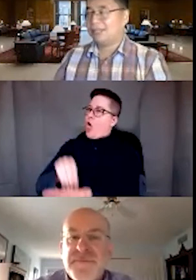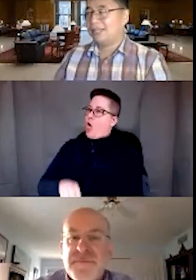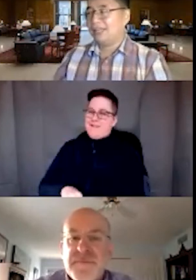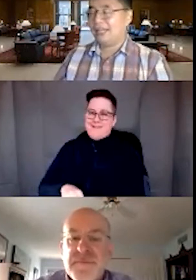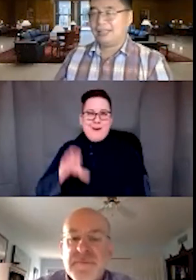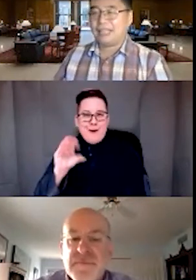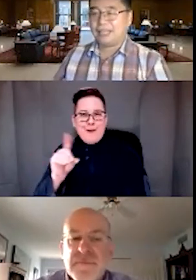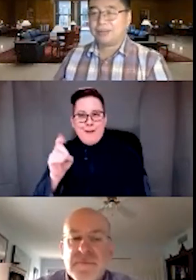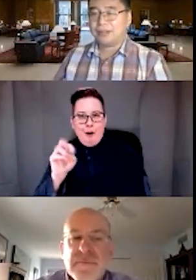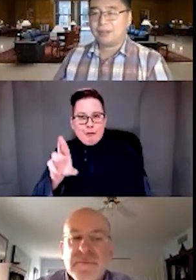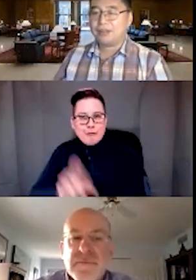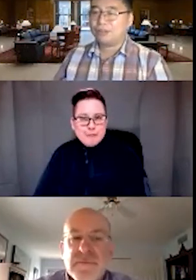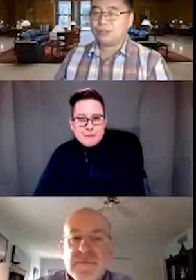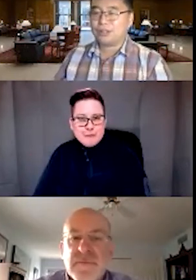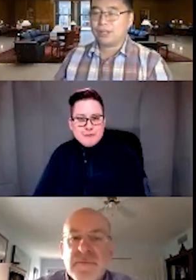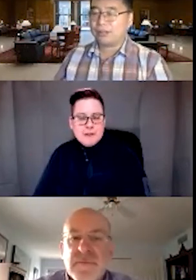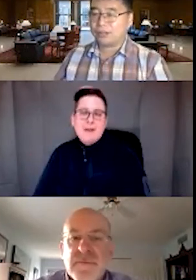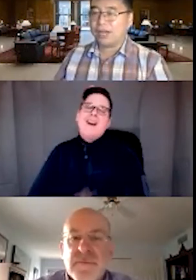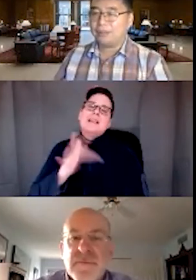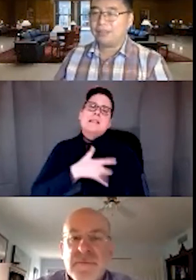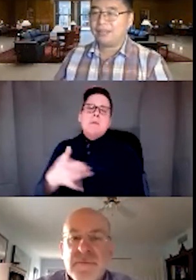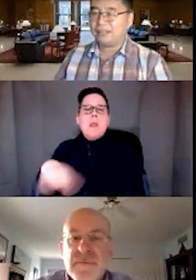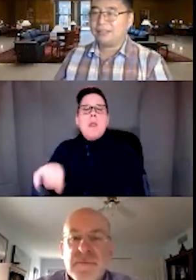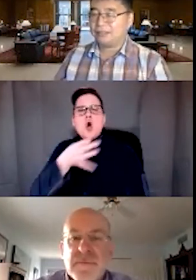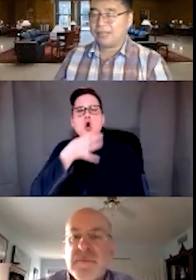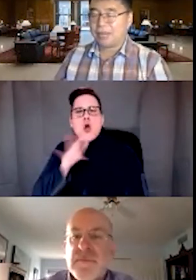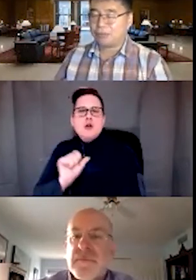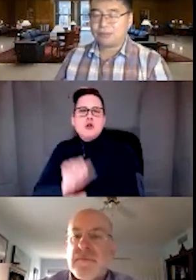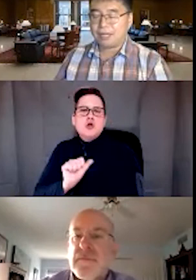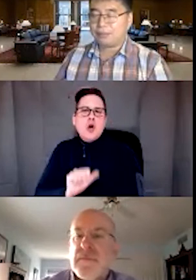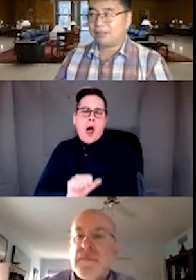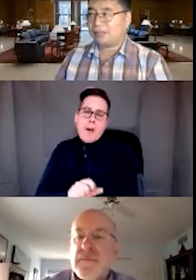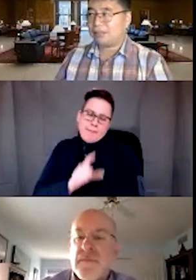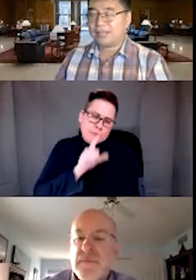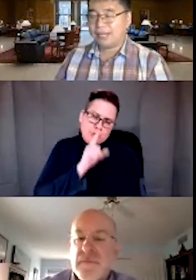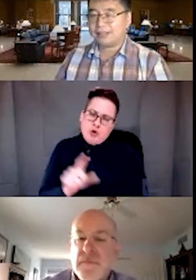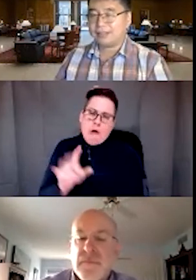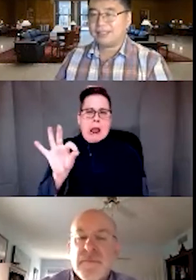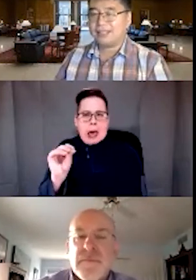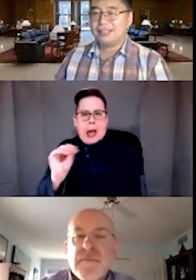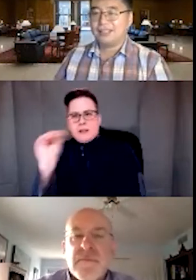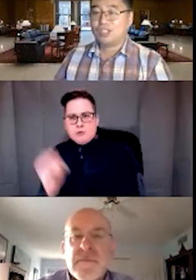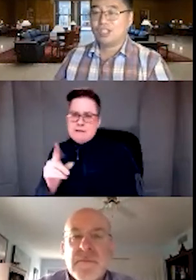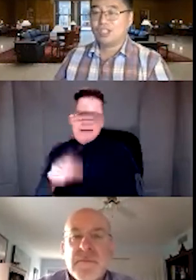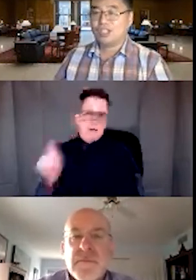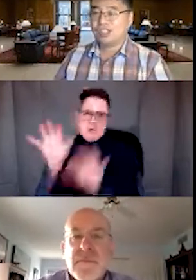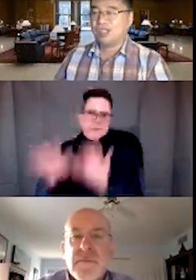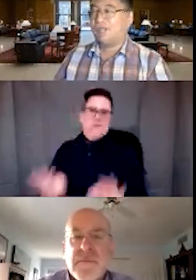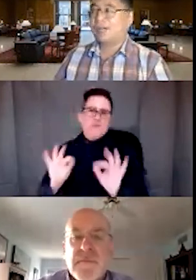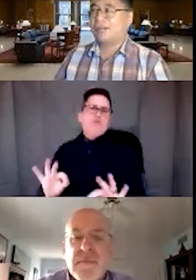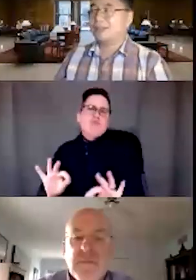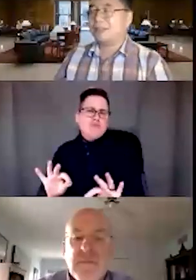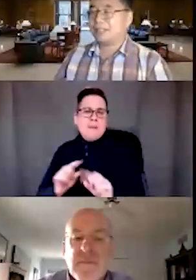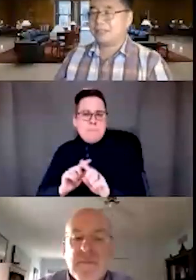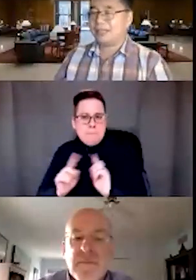coders, and entering them. And they're usually good at their job. And 90% of the cases, it's good.